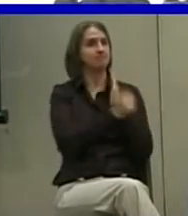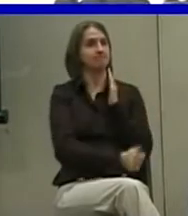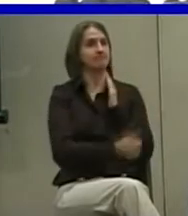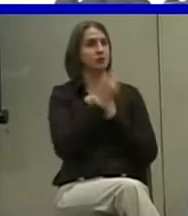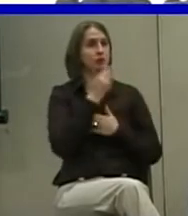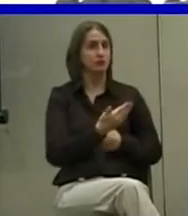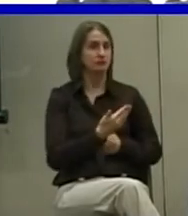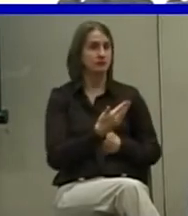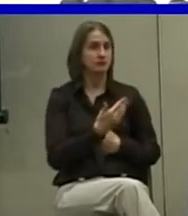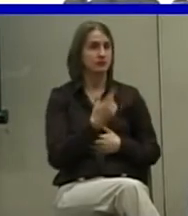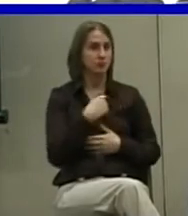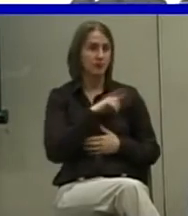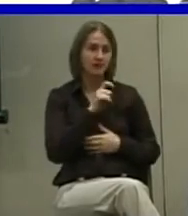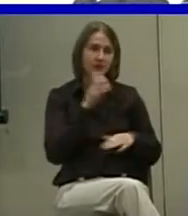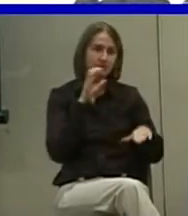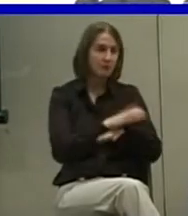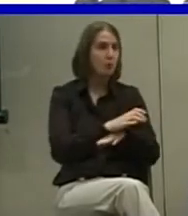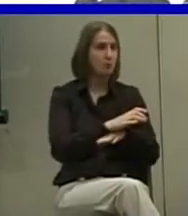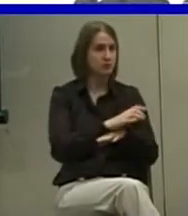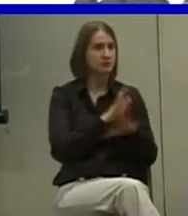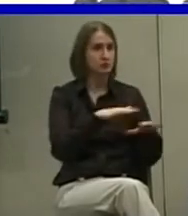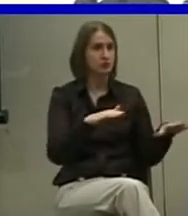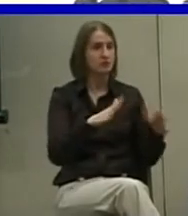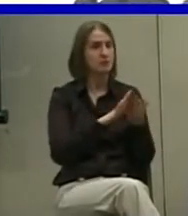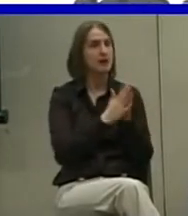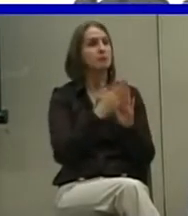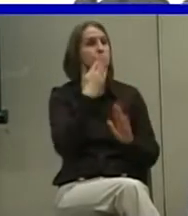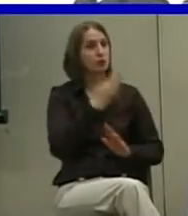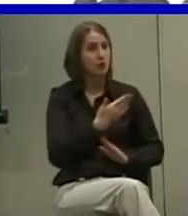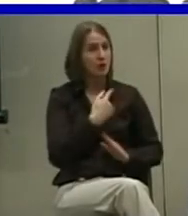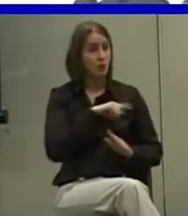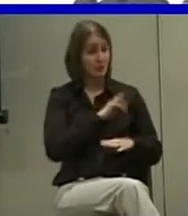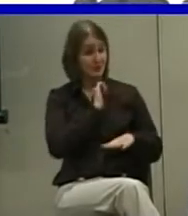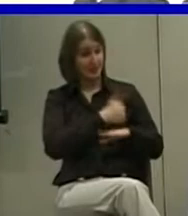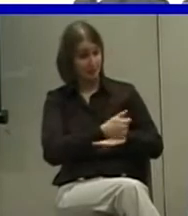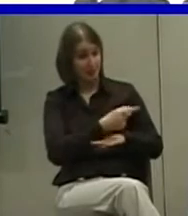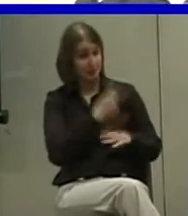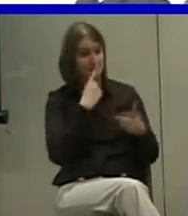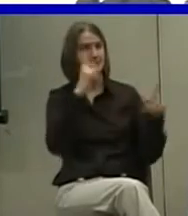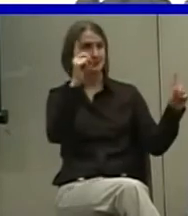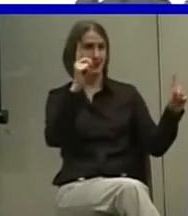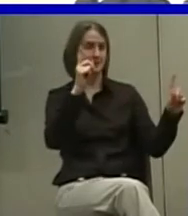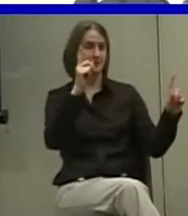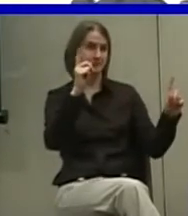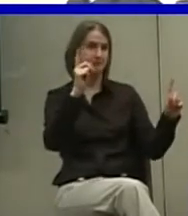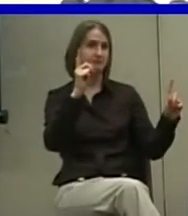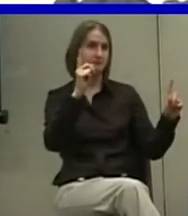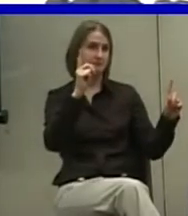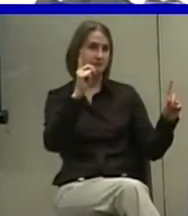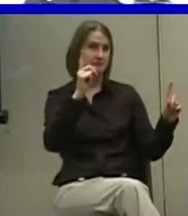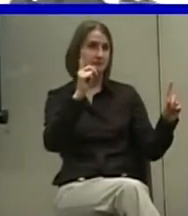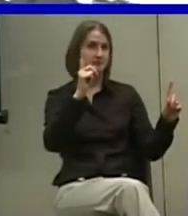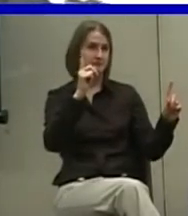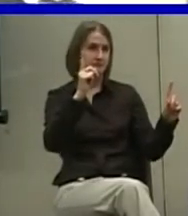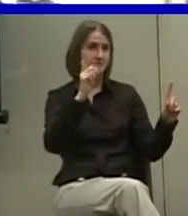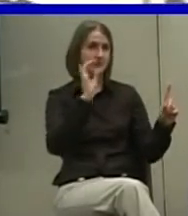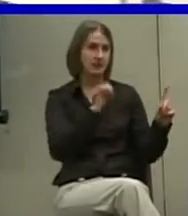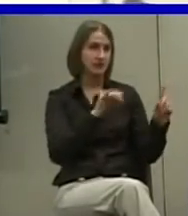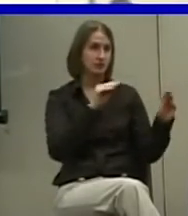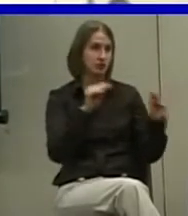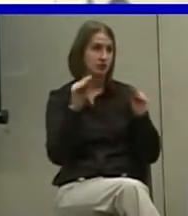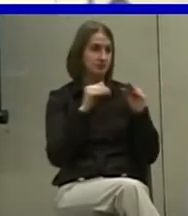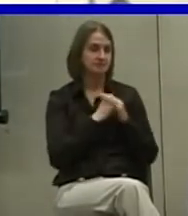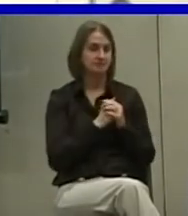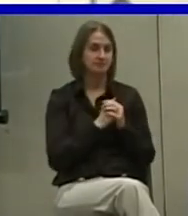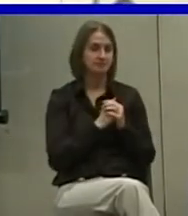to force kids to be good. That's what teachers do. We set kids up to do it right. That's what teaching is. Now, what